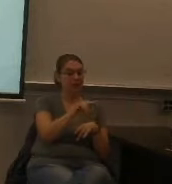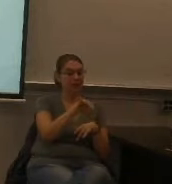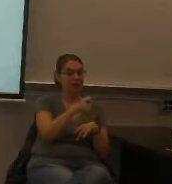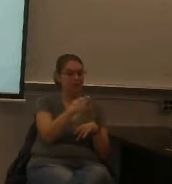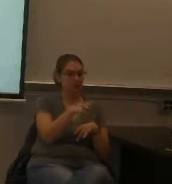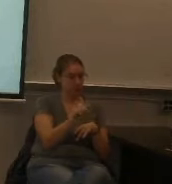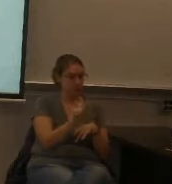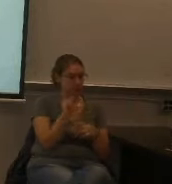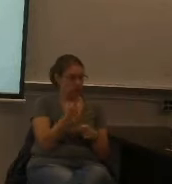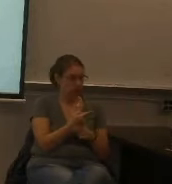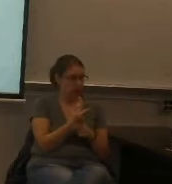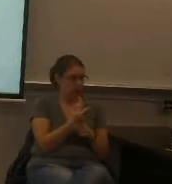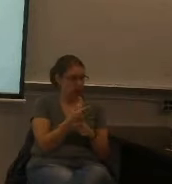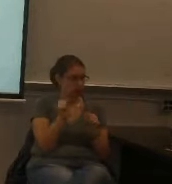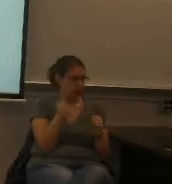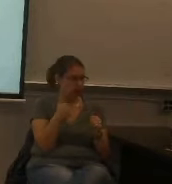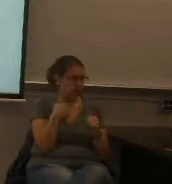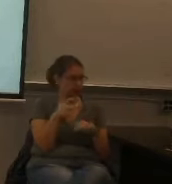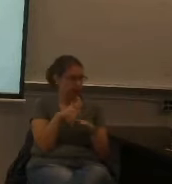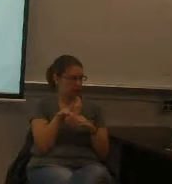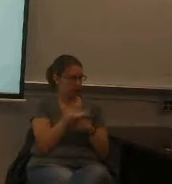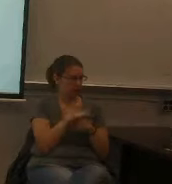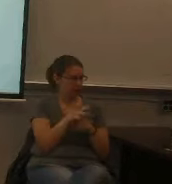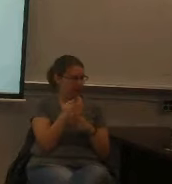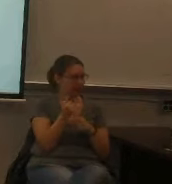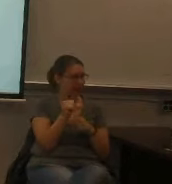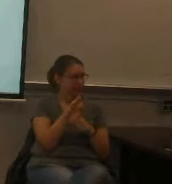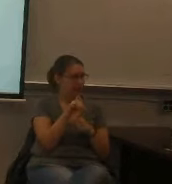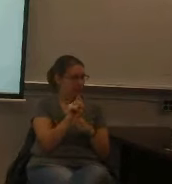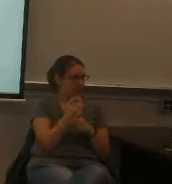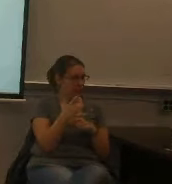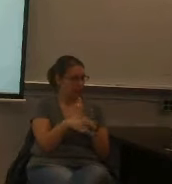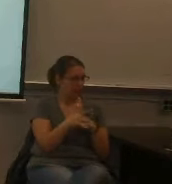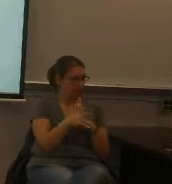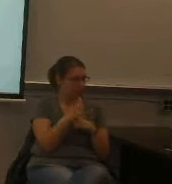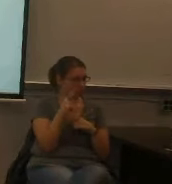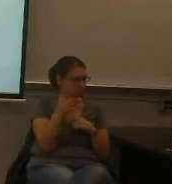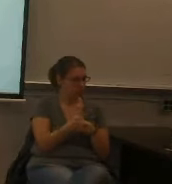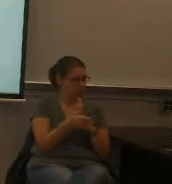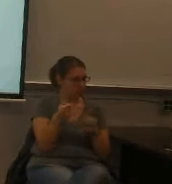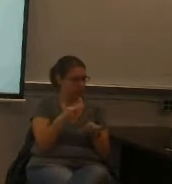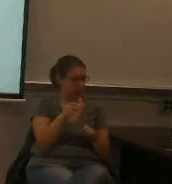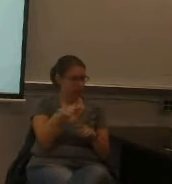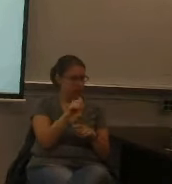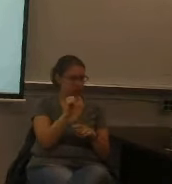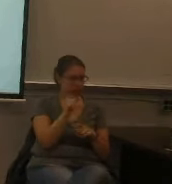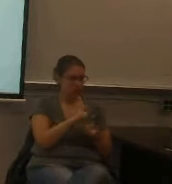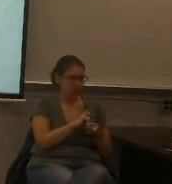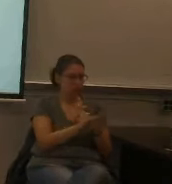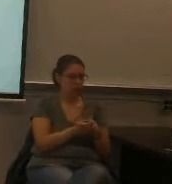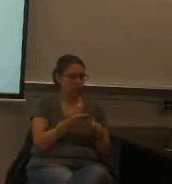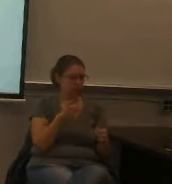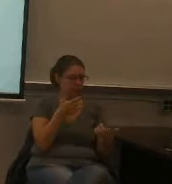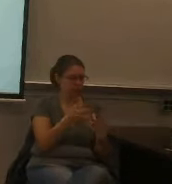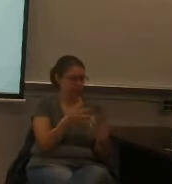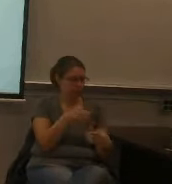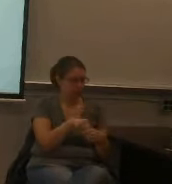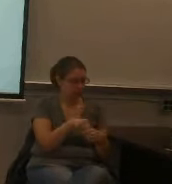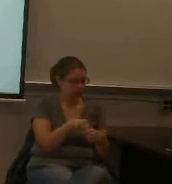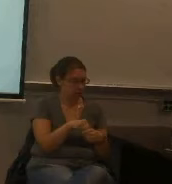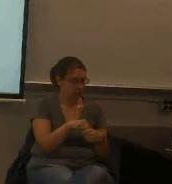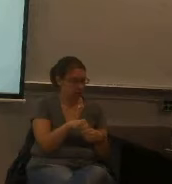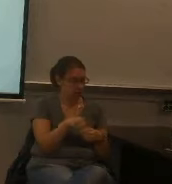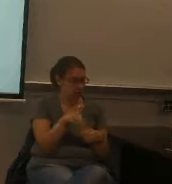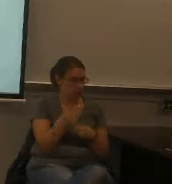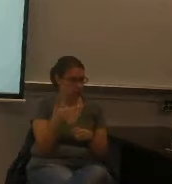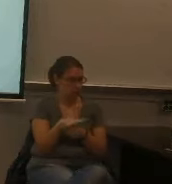ecological sense, right? That there could be a habitat that a species is not evolved to take advantage of in